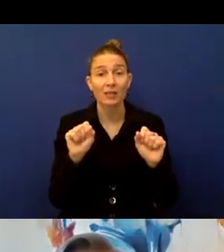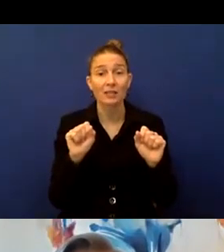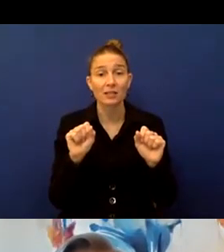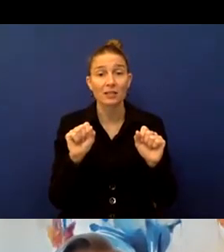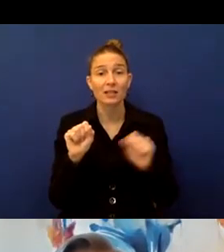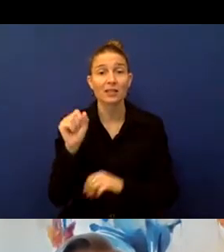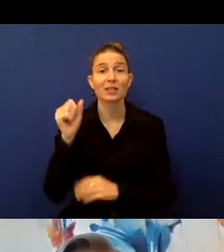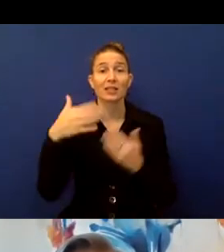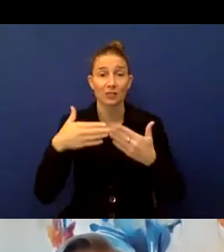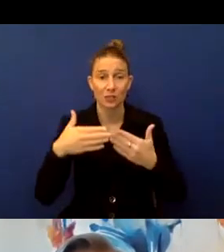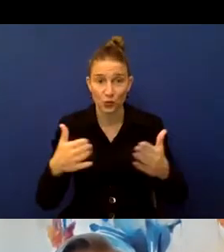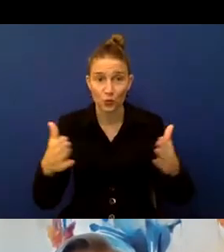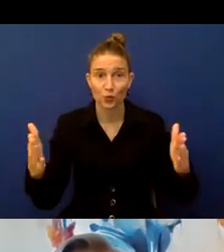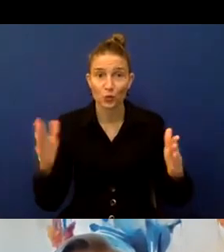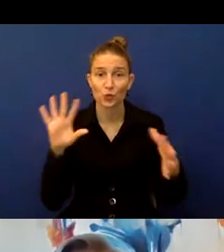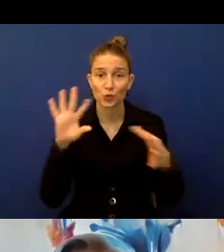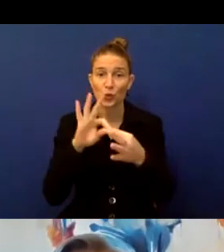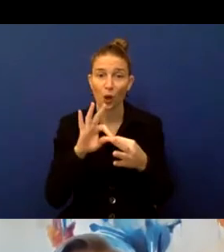that would be great.